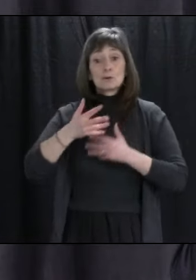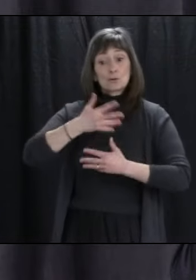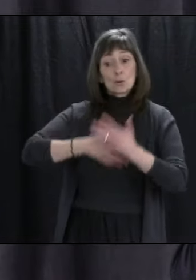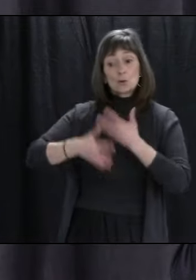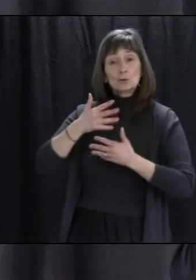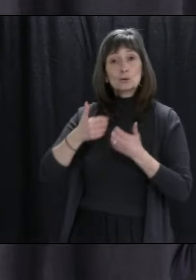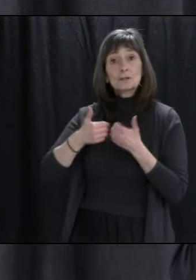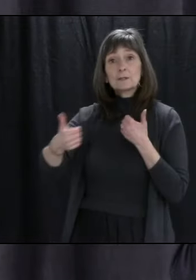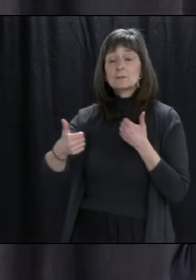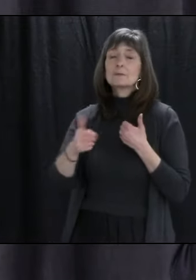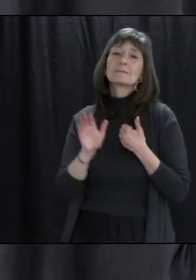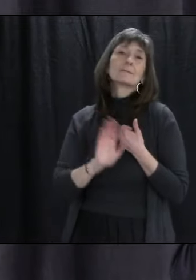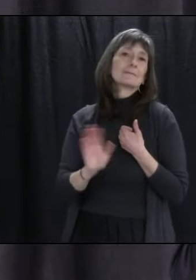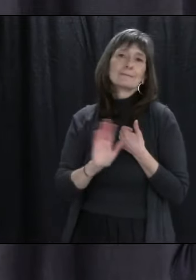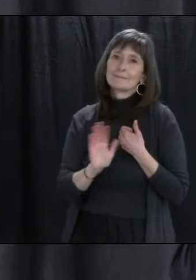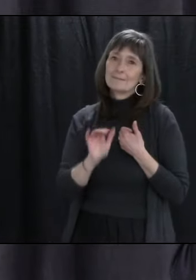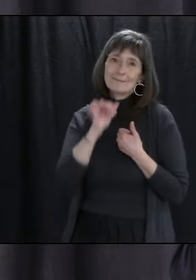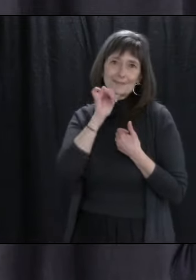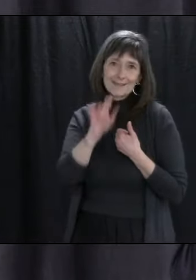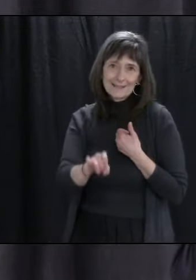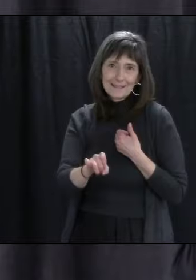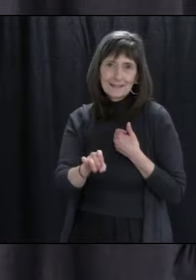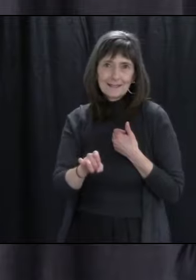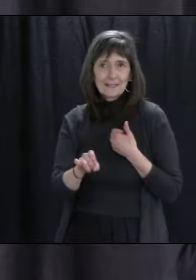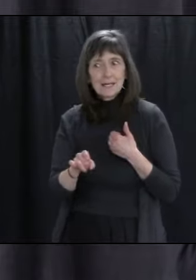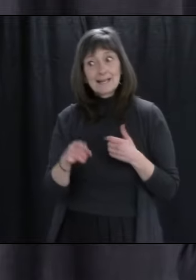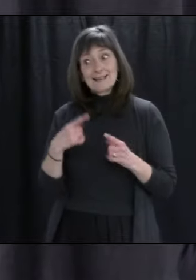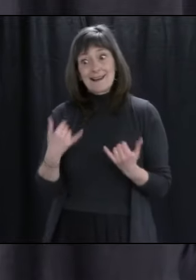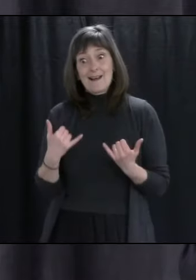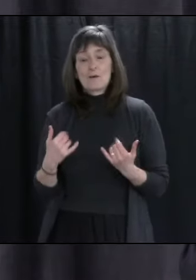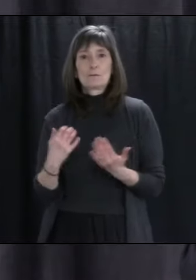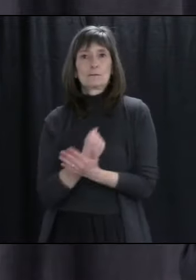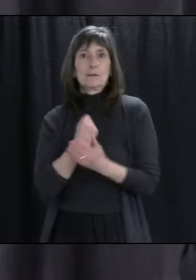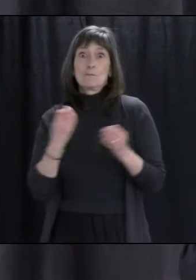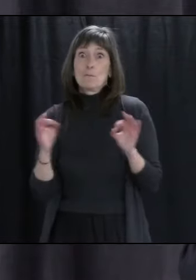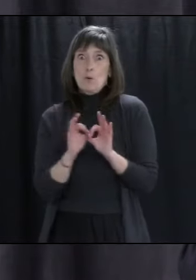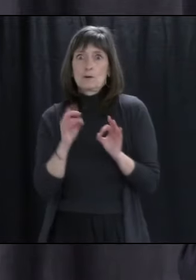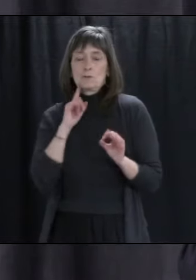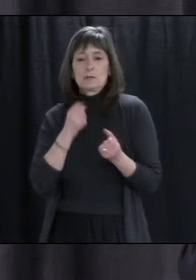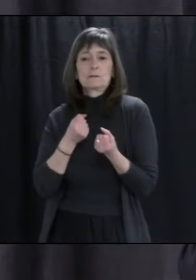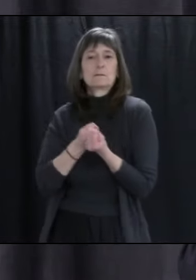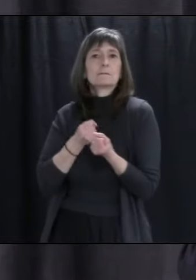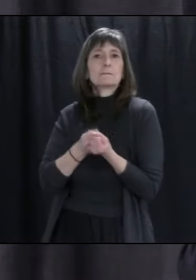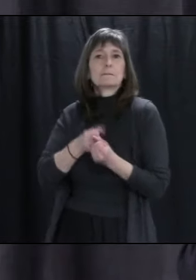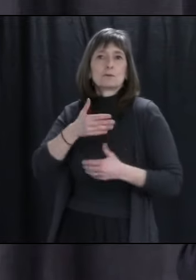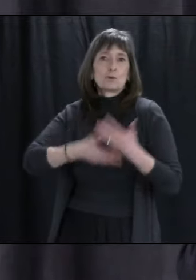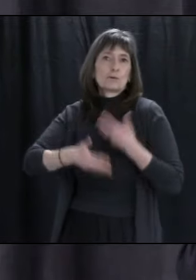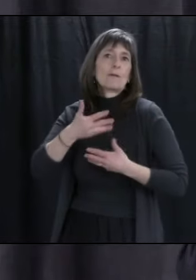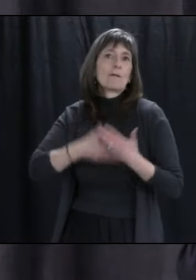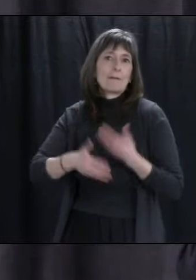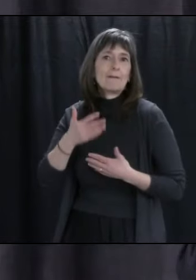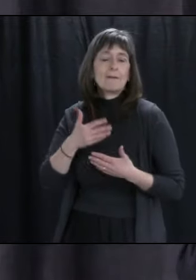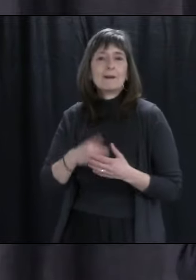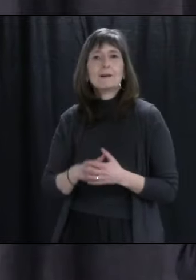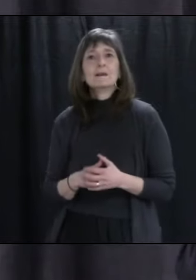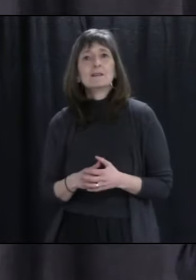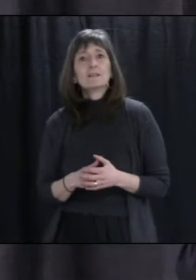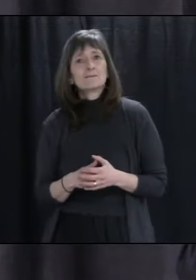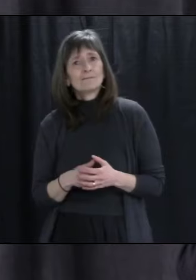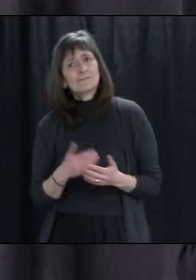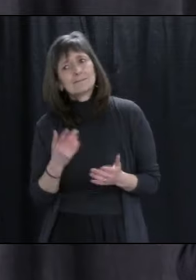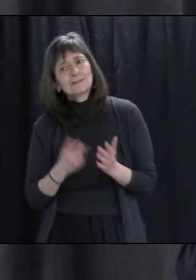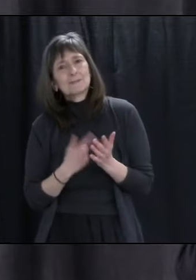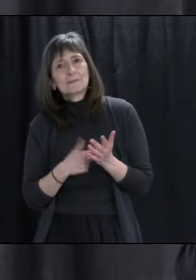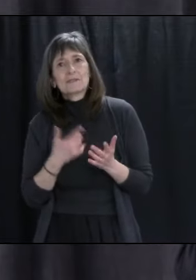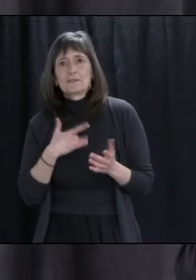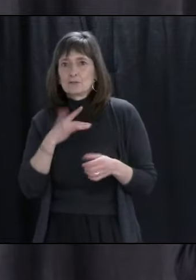us. And more than ever, we need to be there for one another. As Dr. Fitzgerald mentioned, this can be it can be a